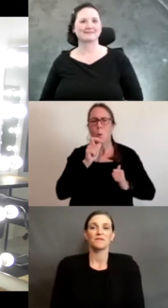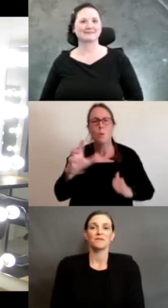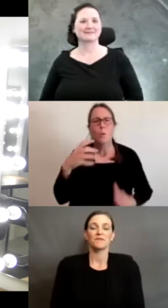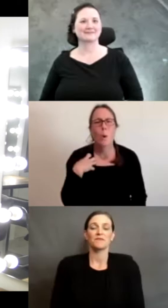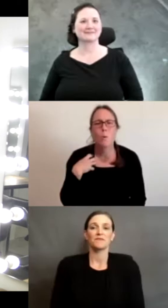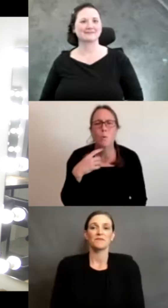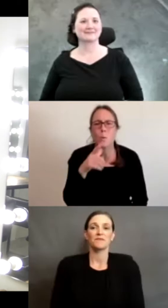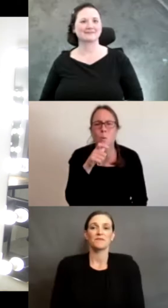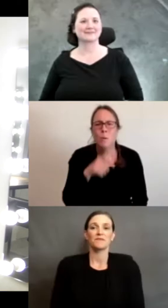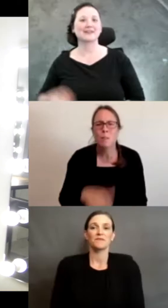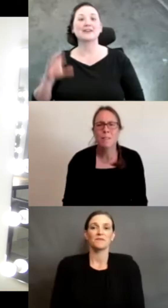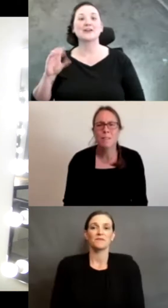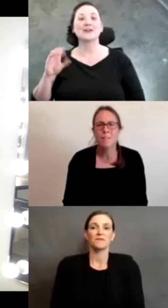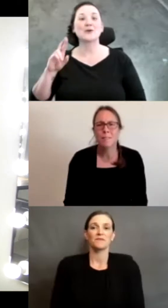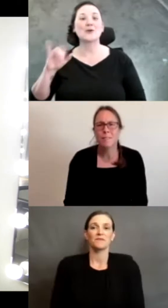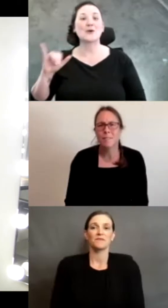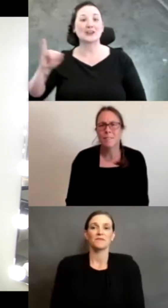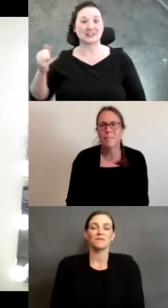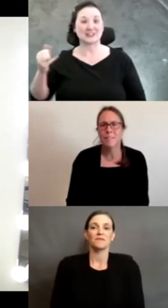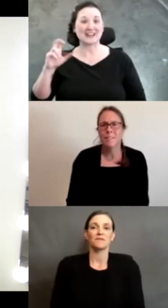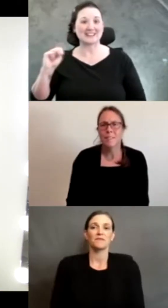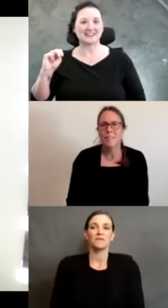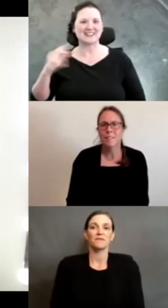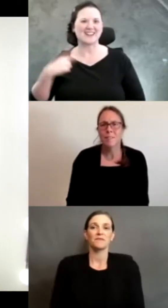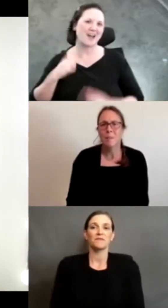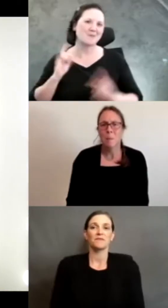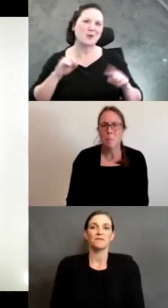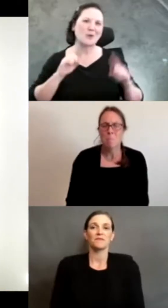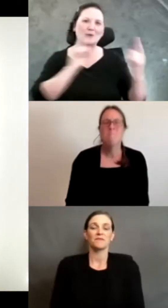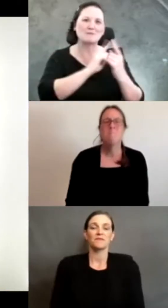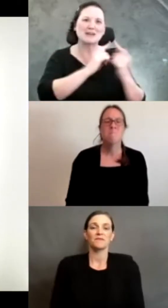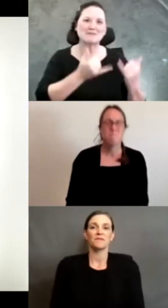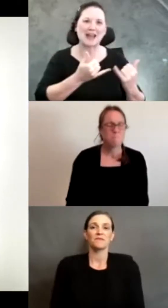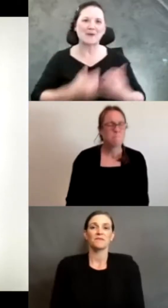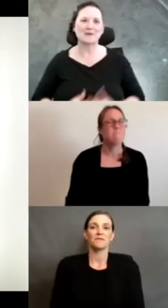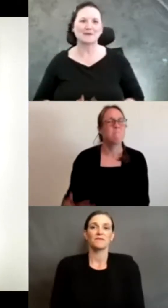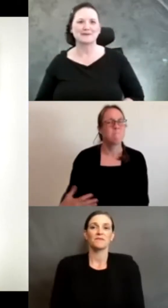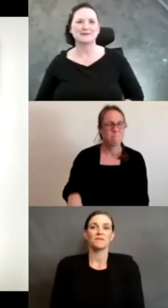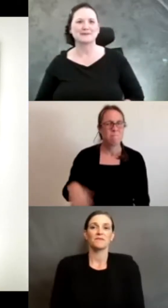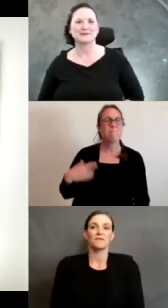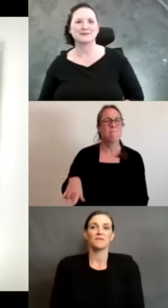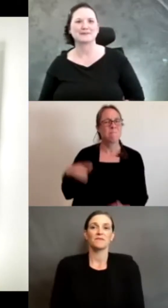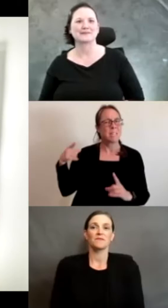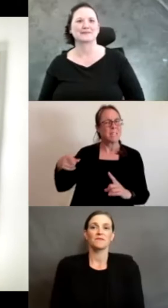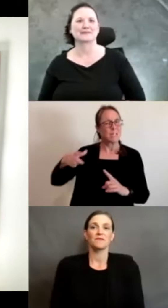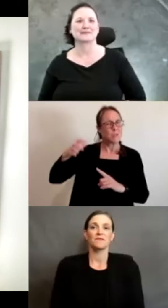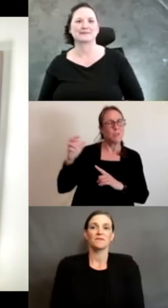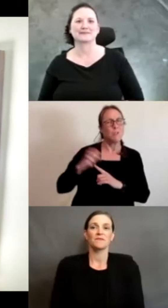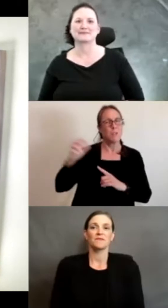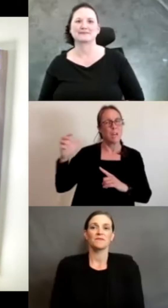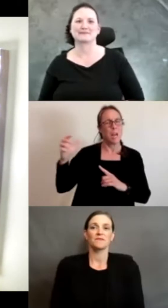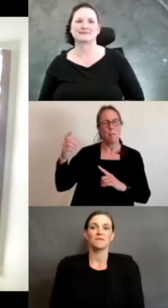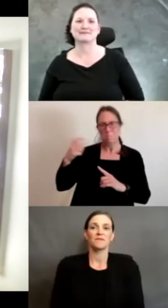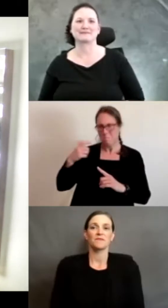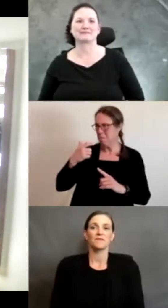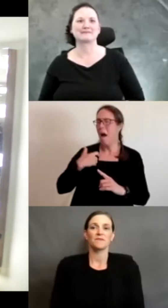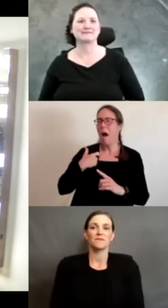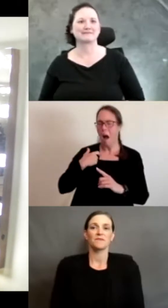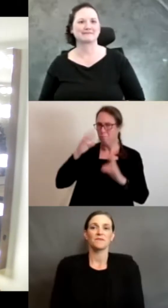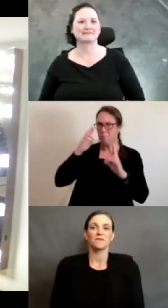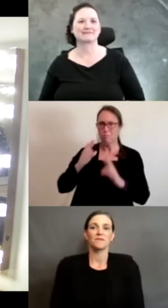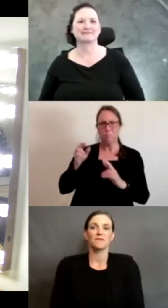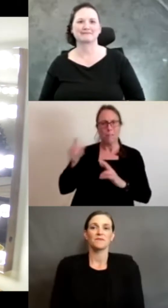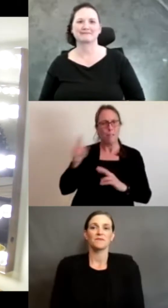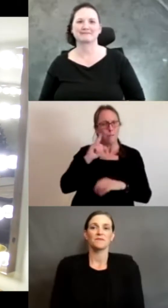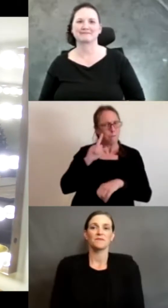Corey Jackson. I was just going to meet him now. He's one of the best. I've been a fan for a long, long time